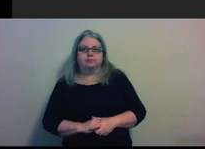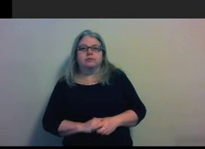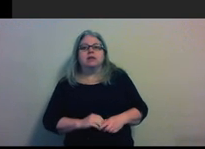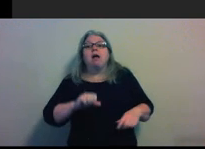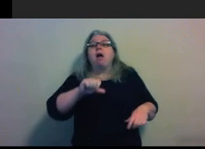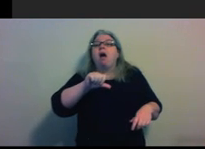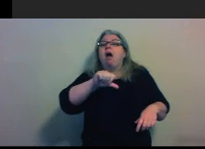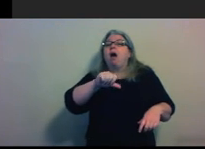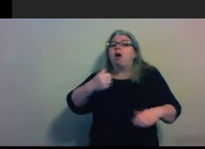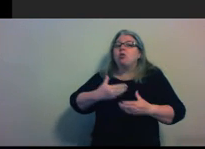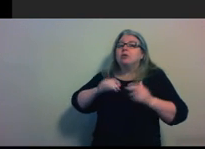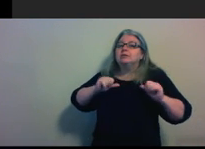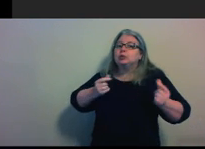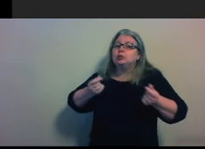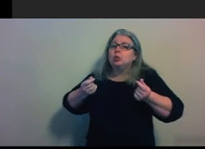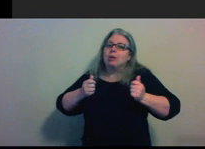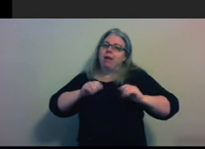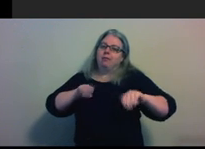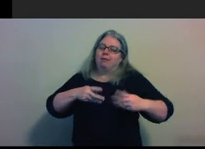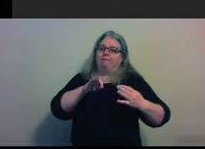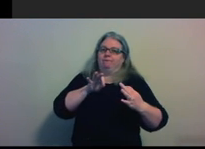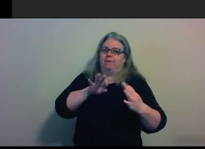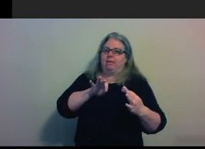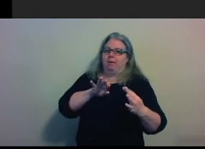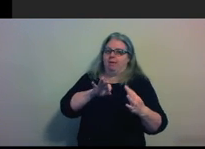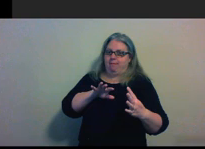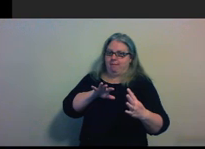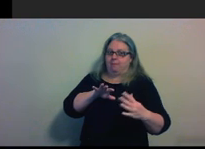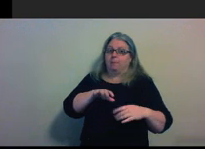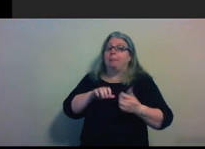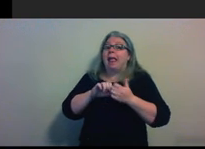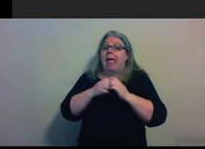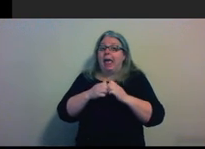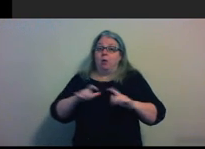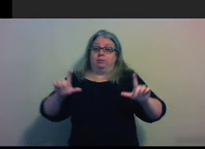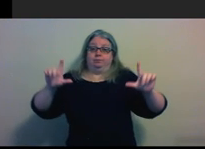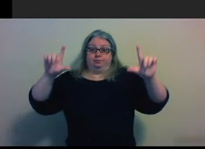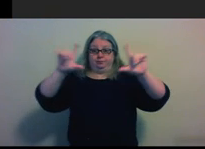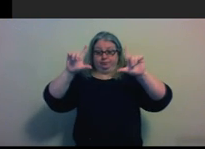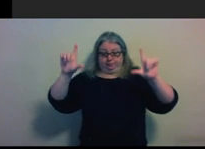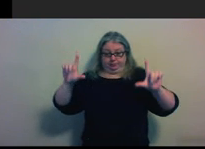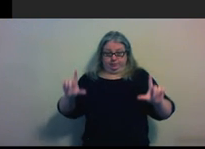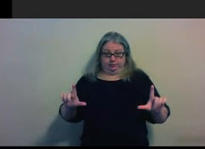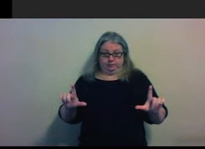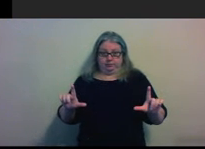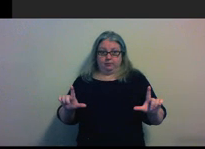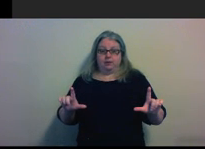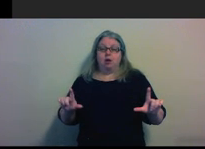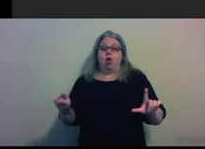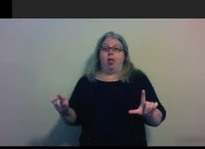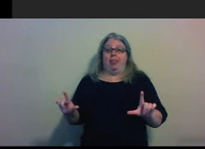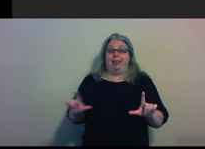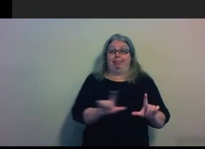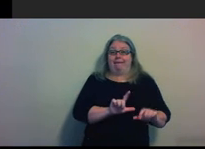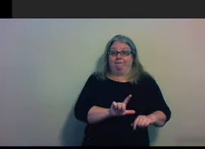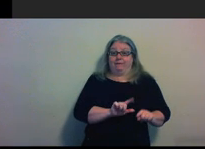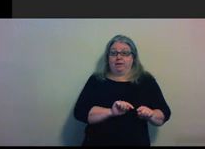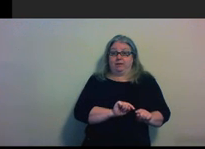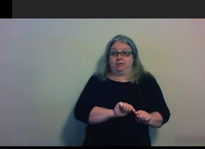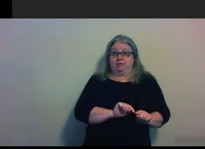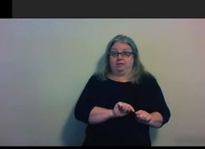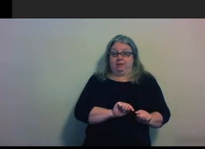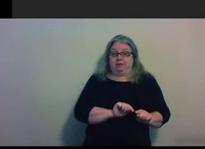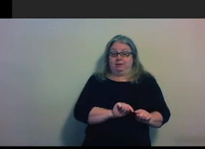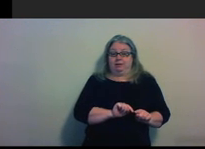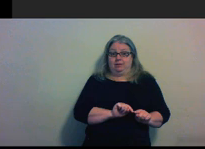related to reactions for feedback to your teacher. Those are on the other side, on the left-hand side of the toolbar, and you're going to click the